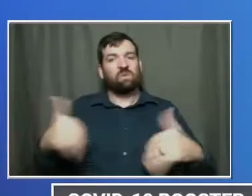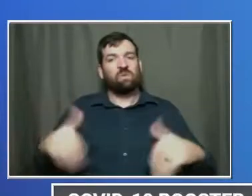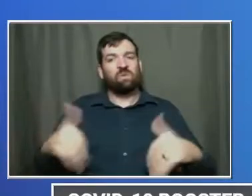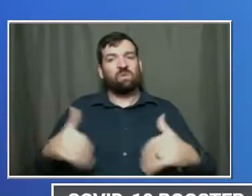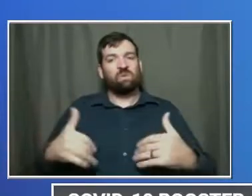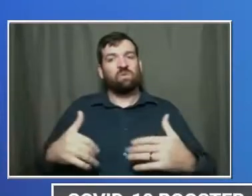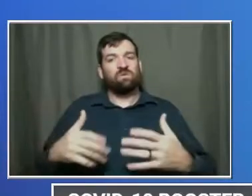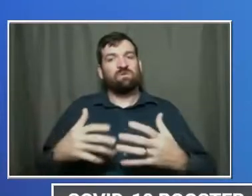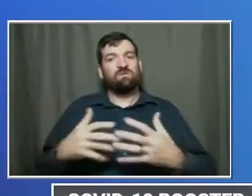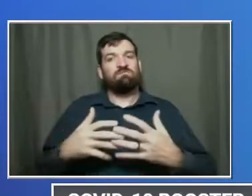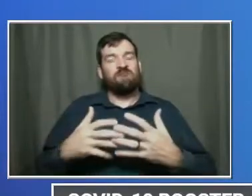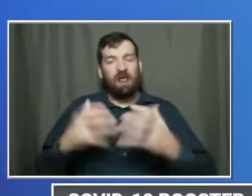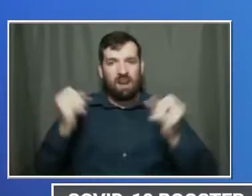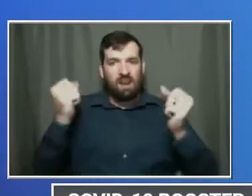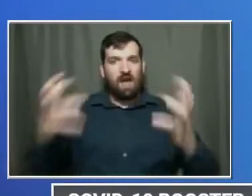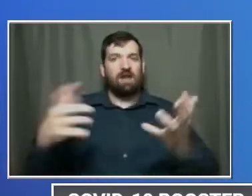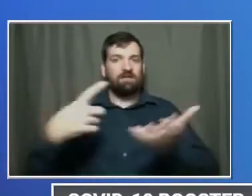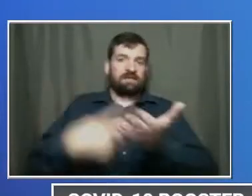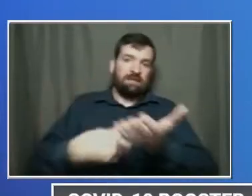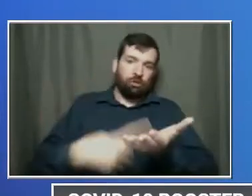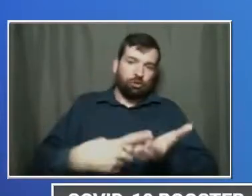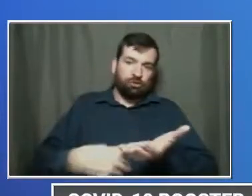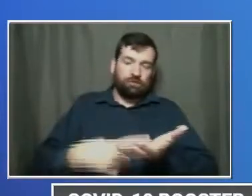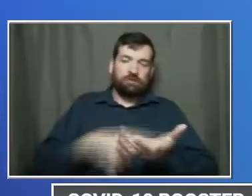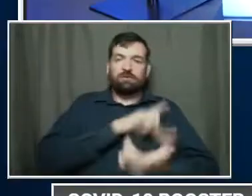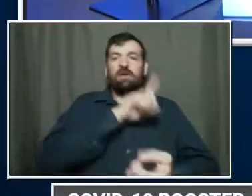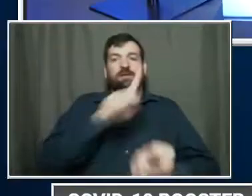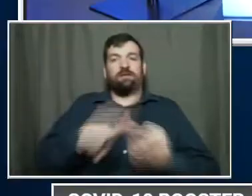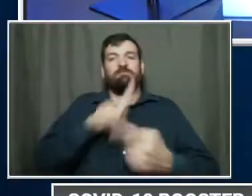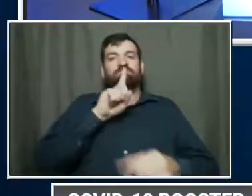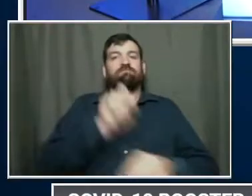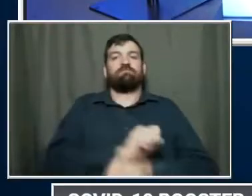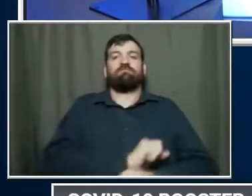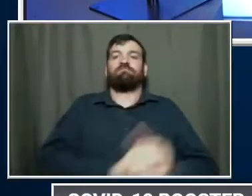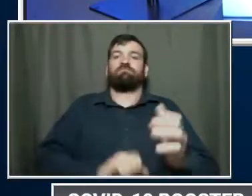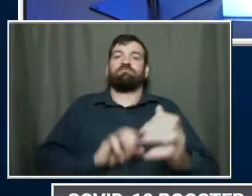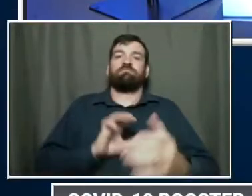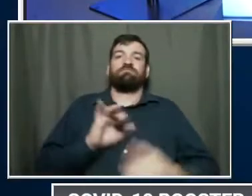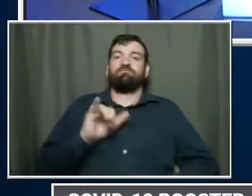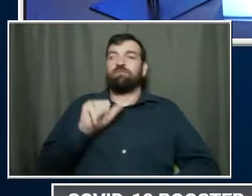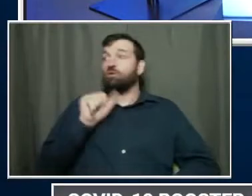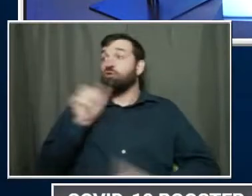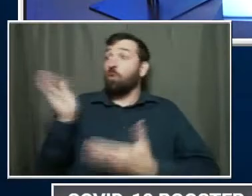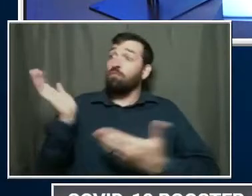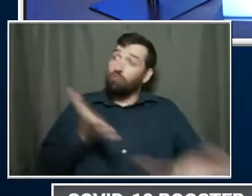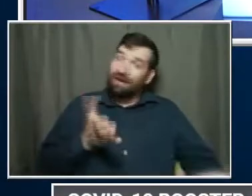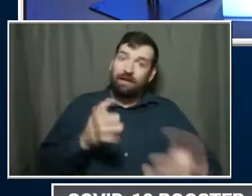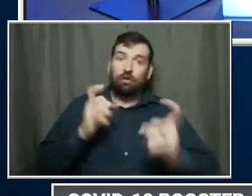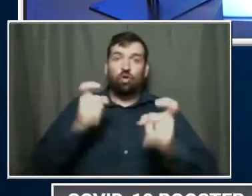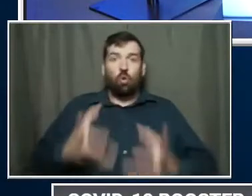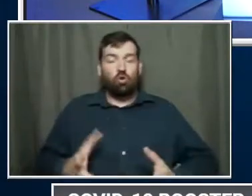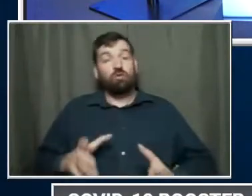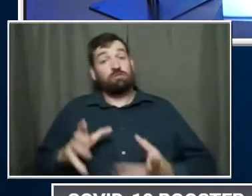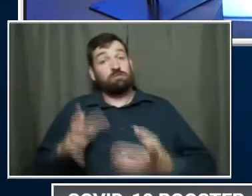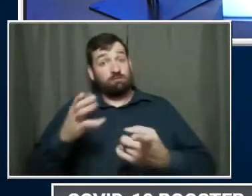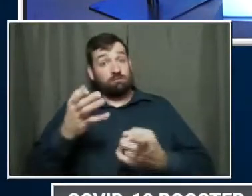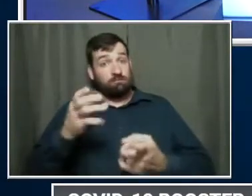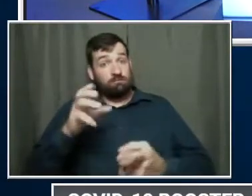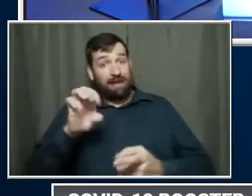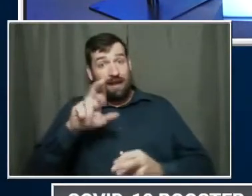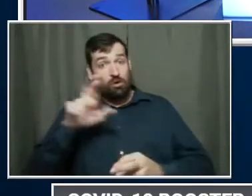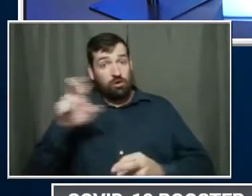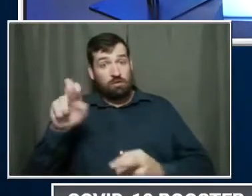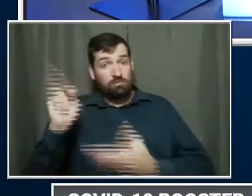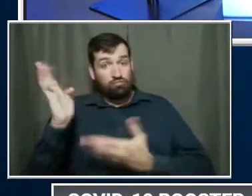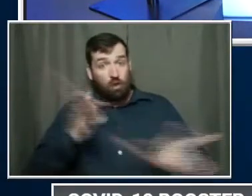quite many discussions before we can actually develop a chain. You don't just get to bring a donor to the table, because Erron, you brought your donor, your friend, to the table.